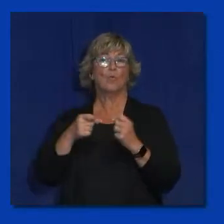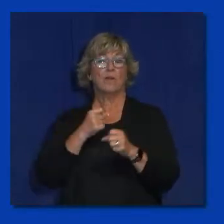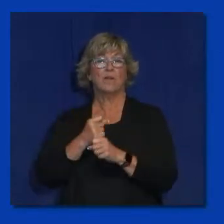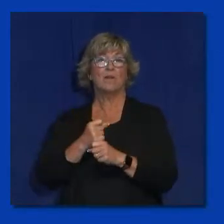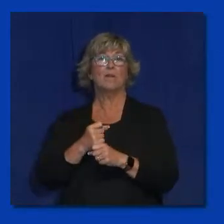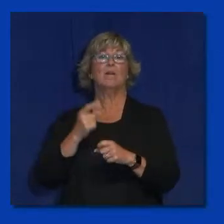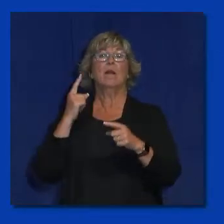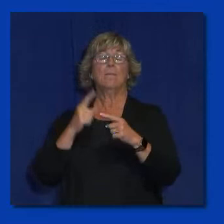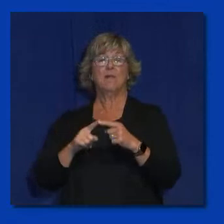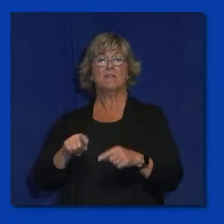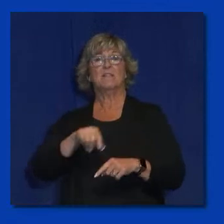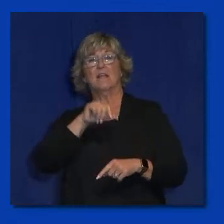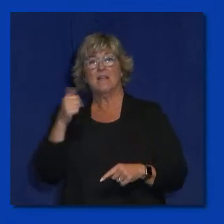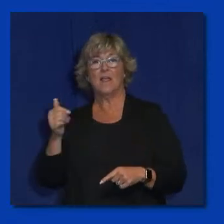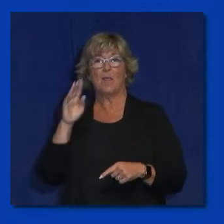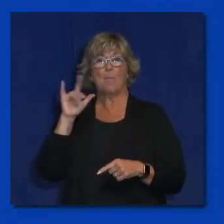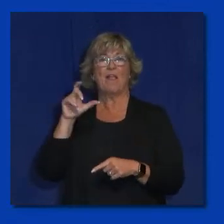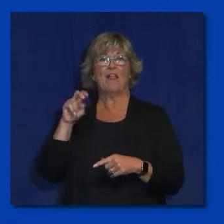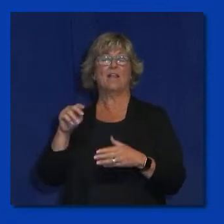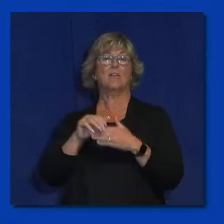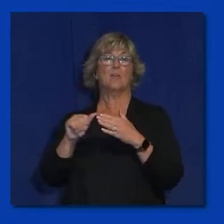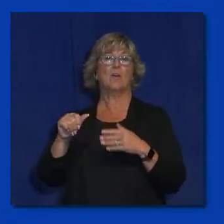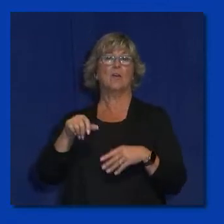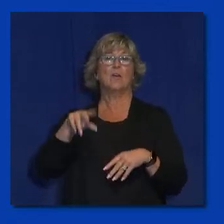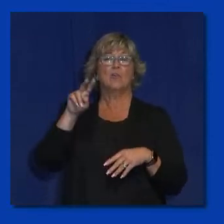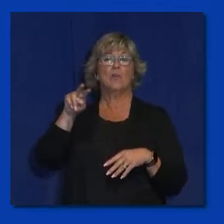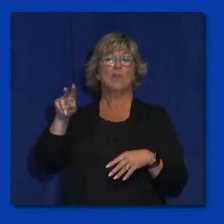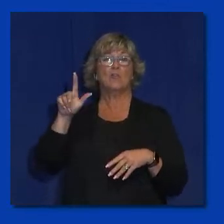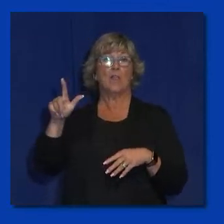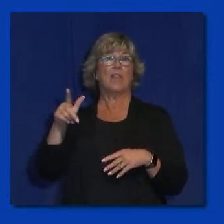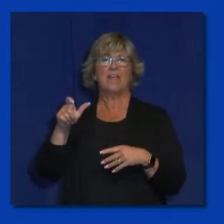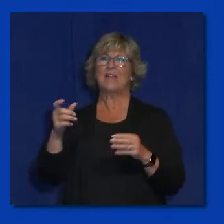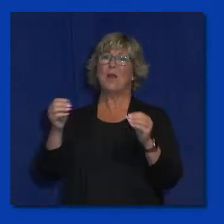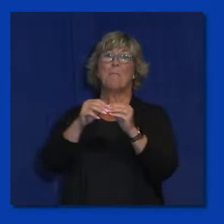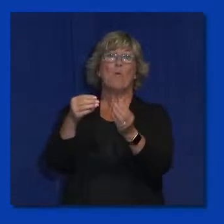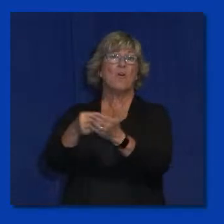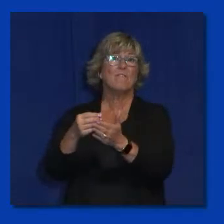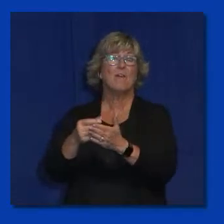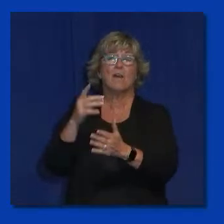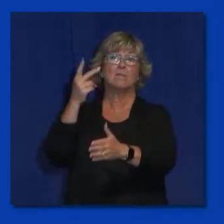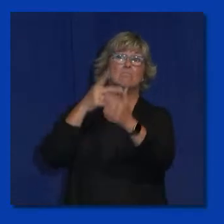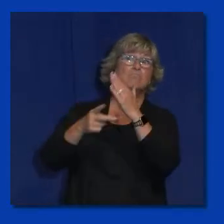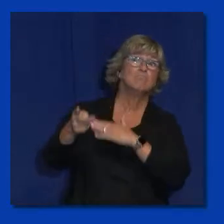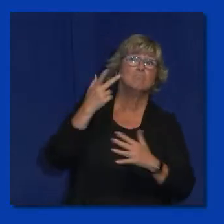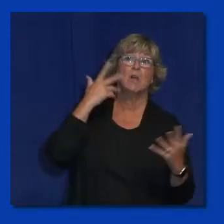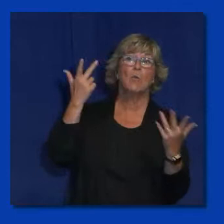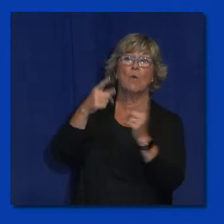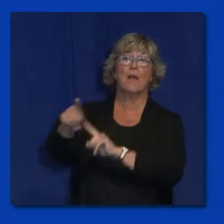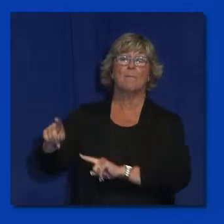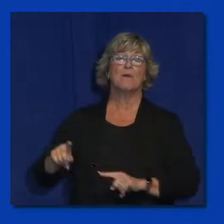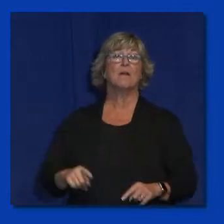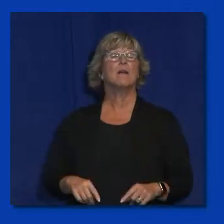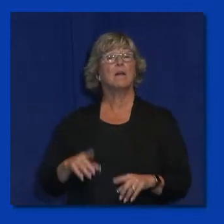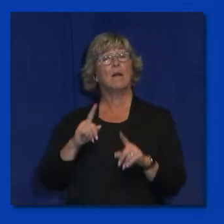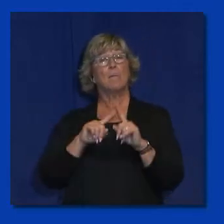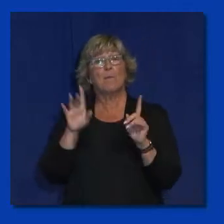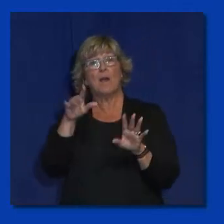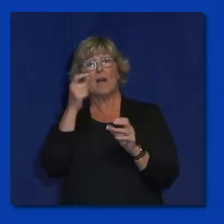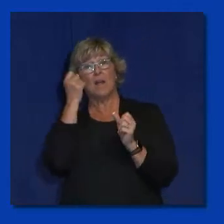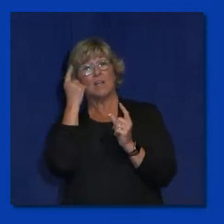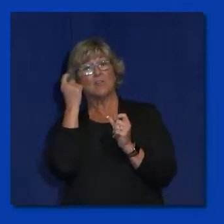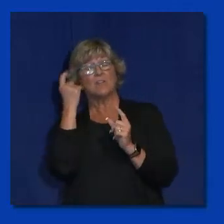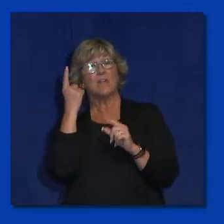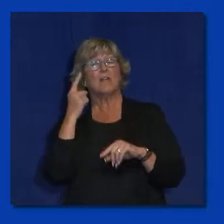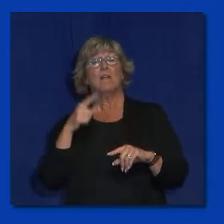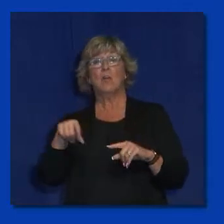in 22-23. Understandably, they want more funding, they want more predictability. But understandably as